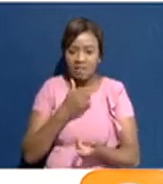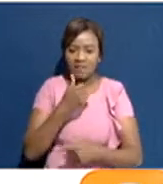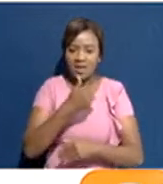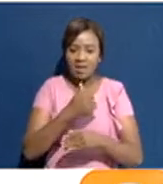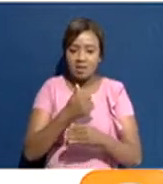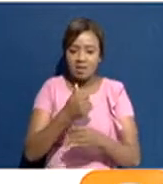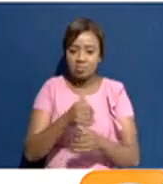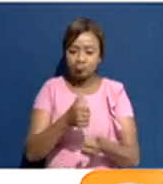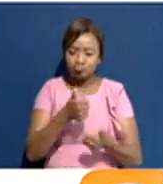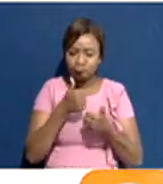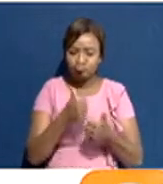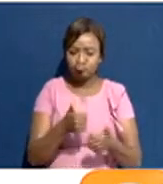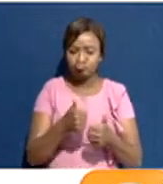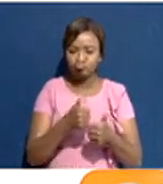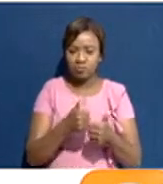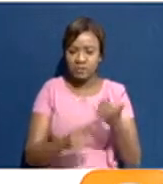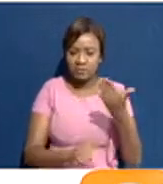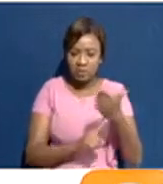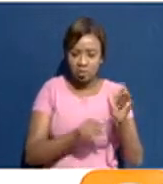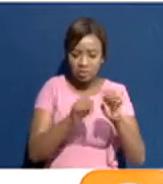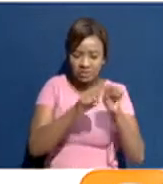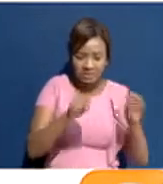infrastructure of